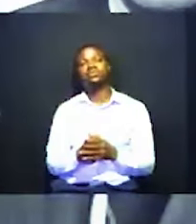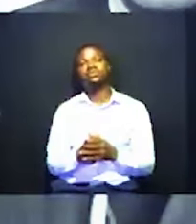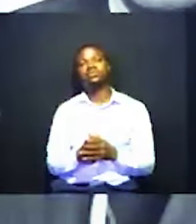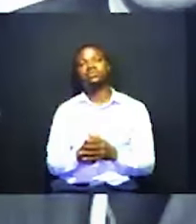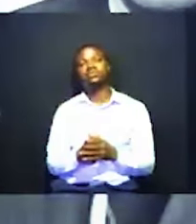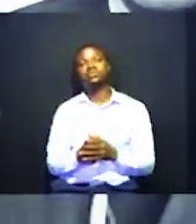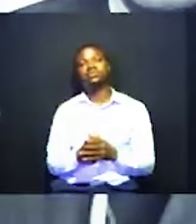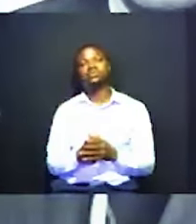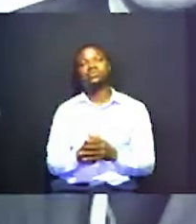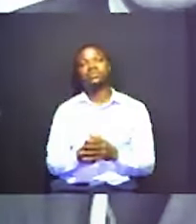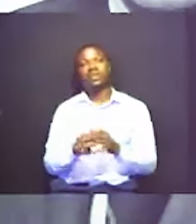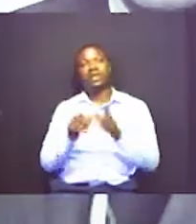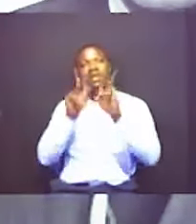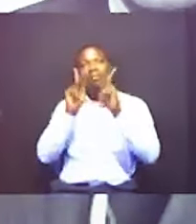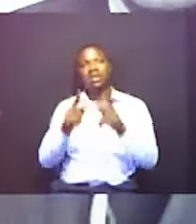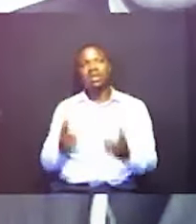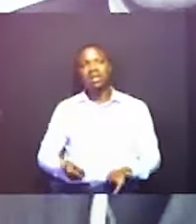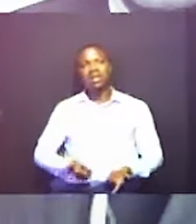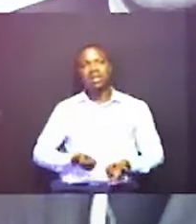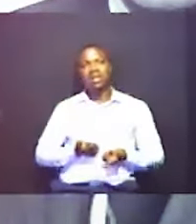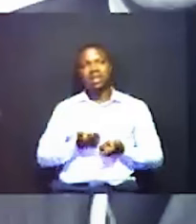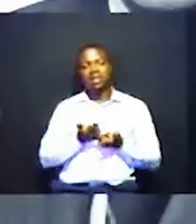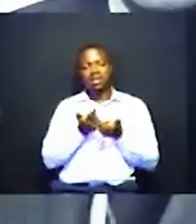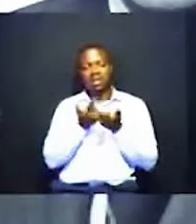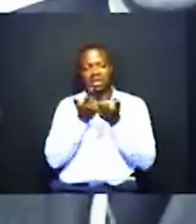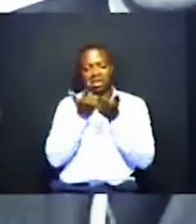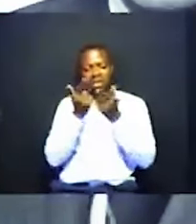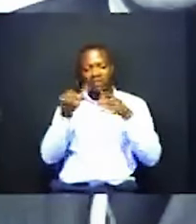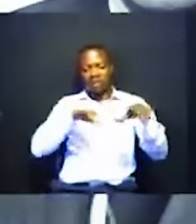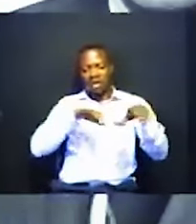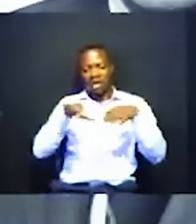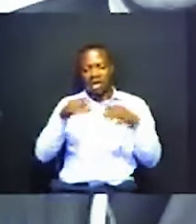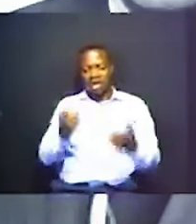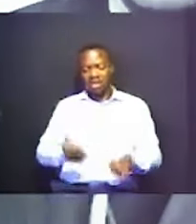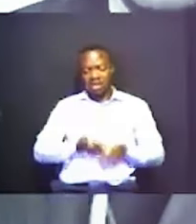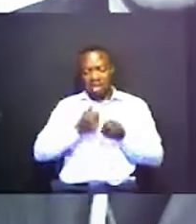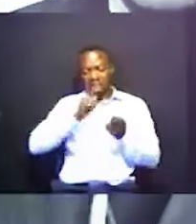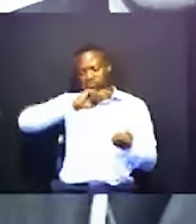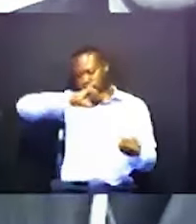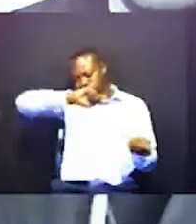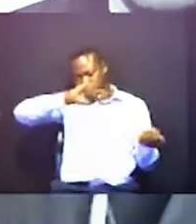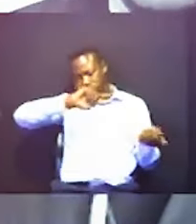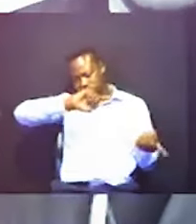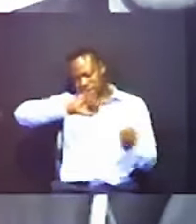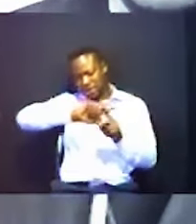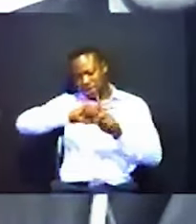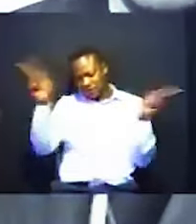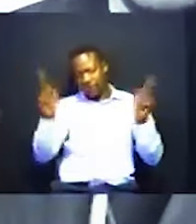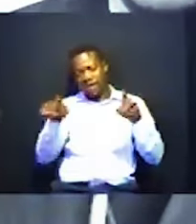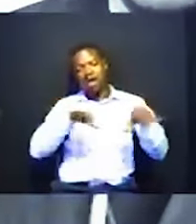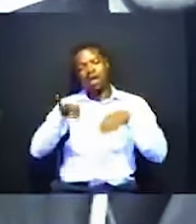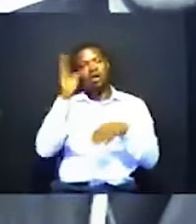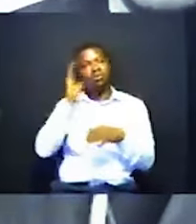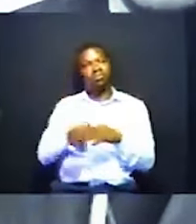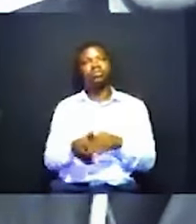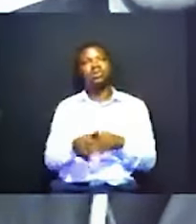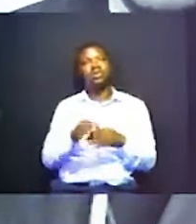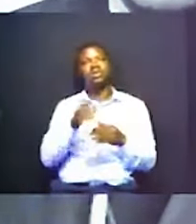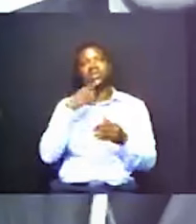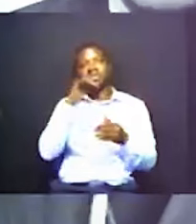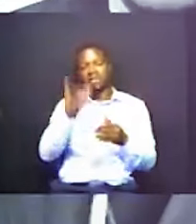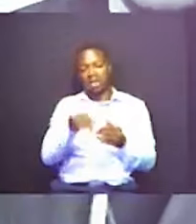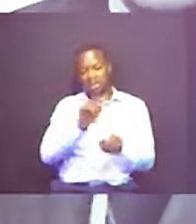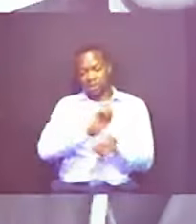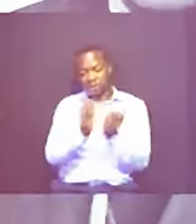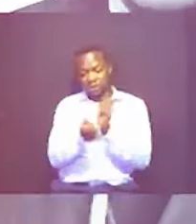life is lived different. Na die ene na brabo nyina nso obo no kwan sro nko so. He said the change is radical.